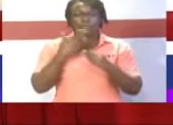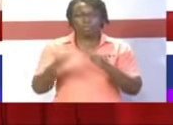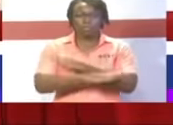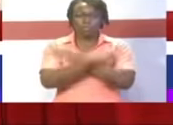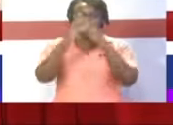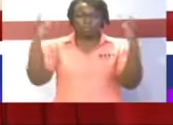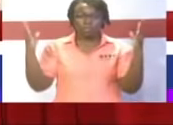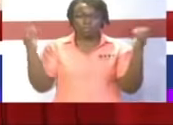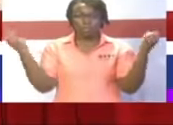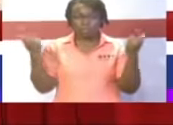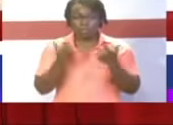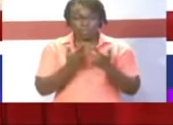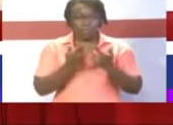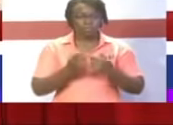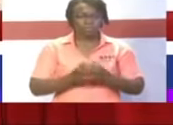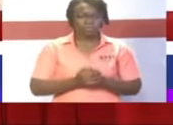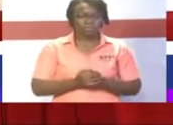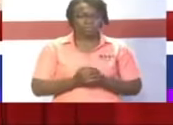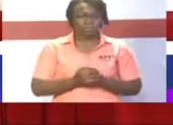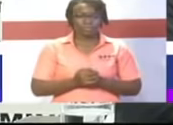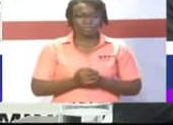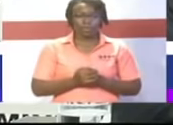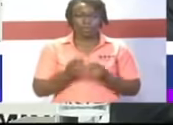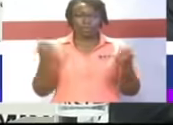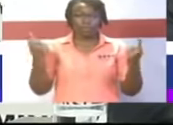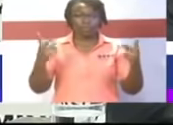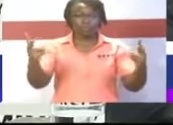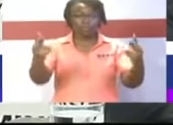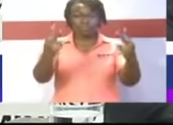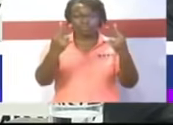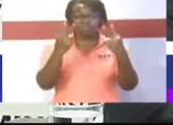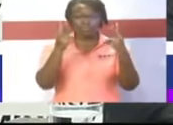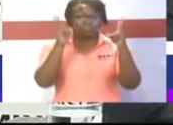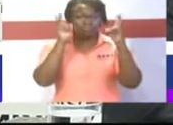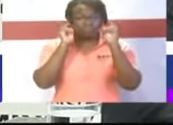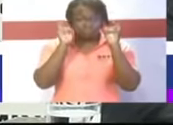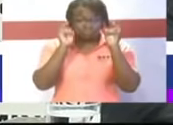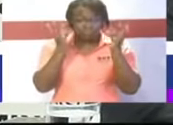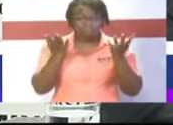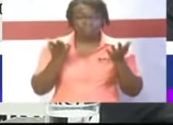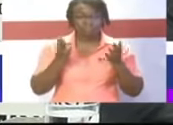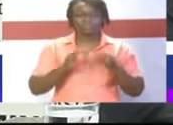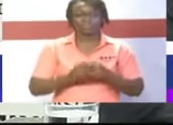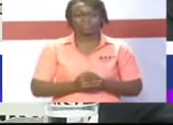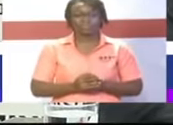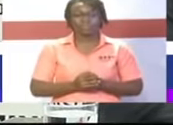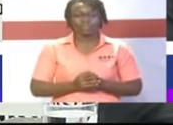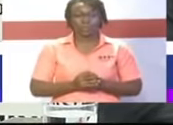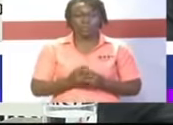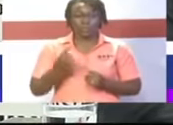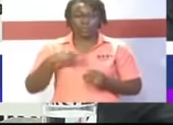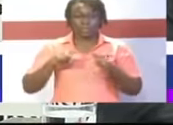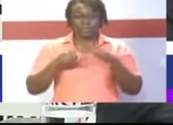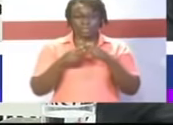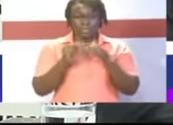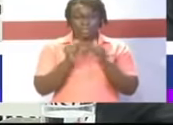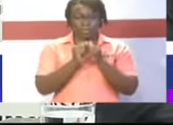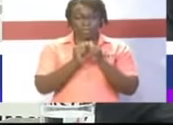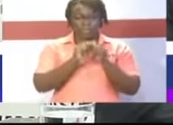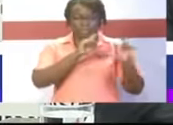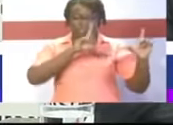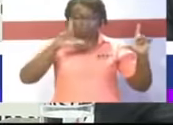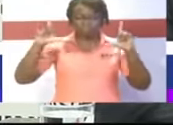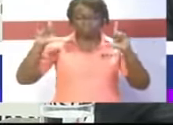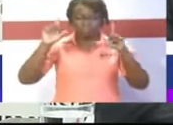Sukchand. Good morning to members of the media, members of the viewing and listening public. We'll begin with the clinical update, if we can have the first